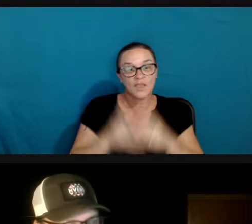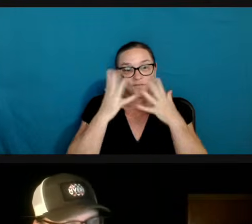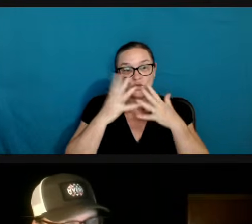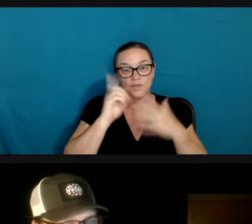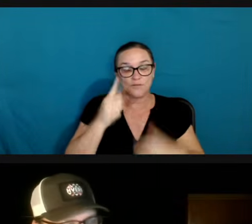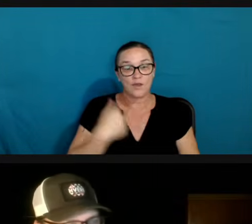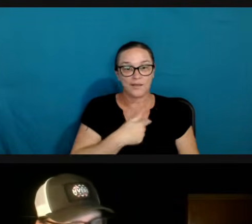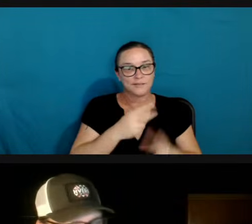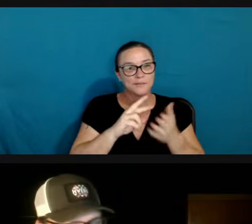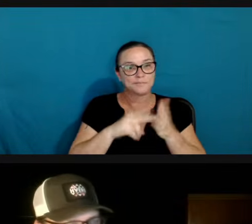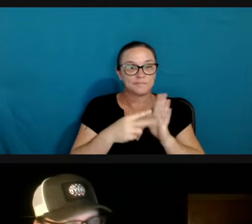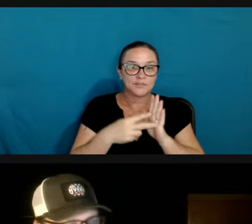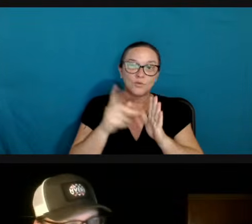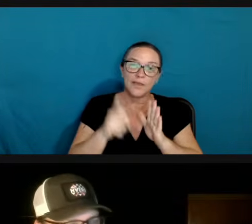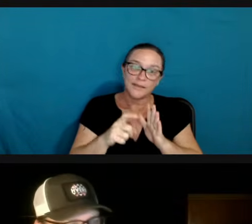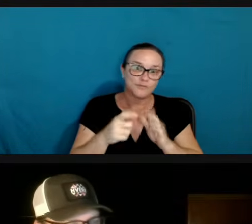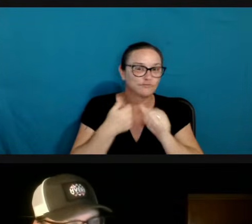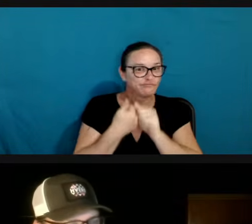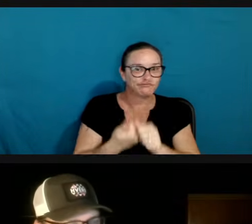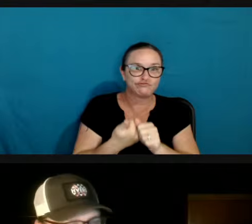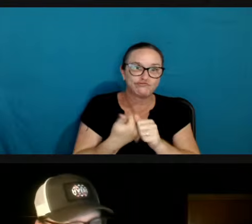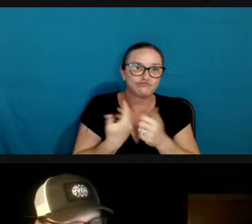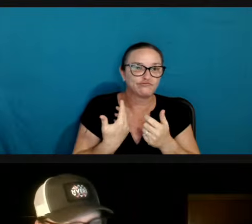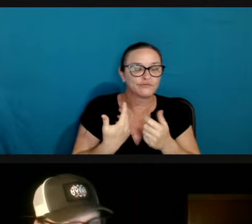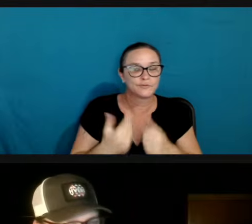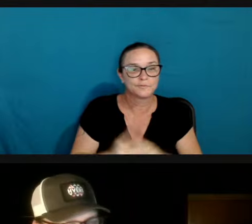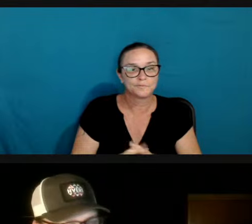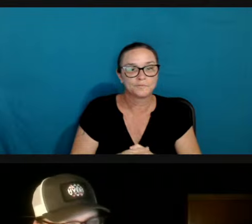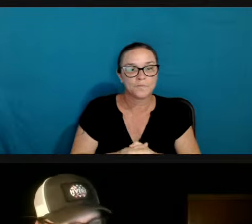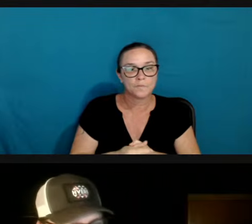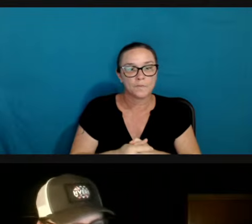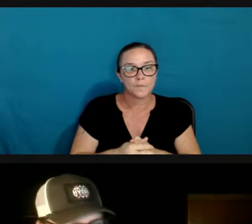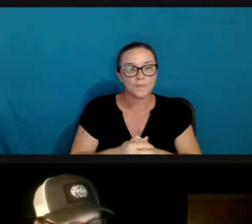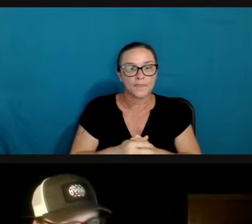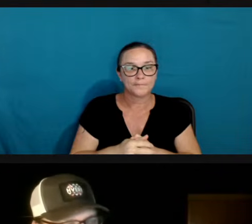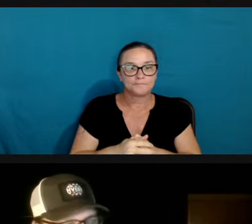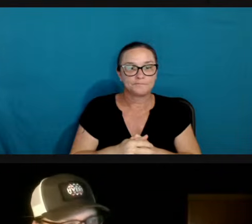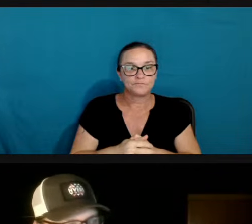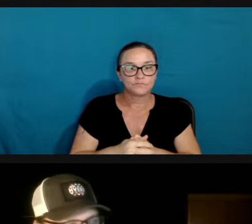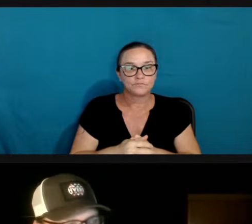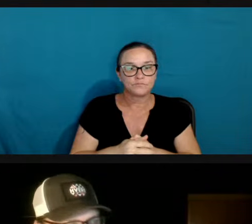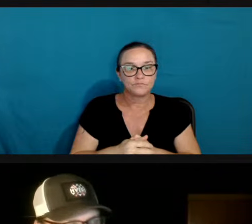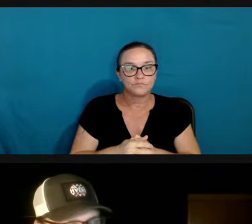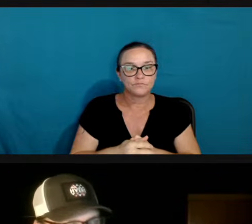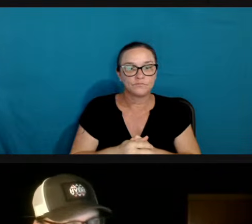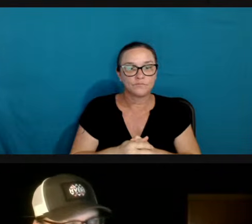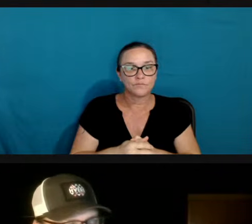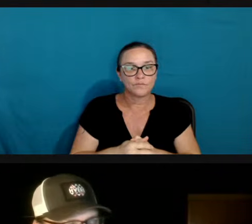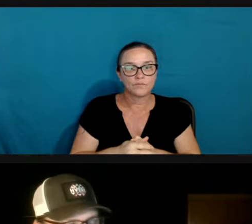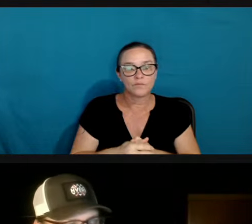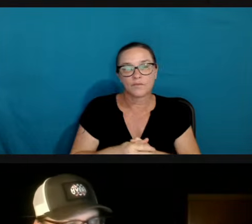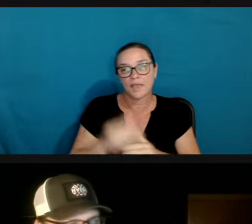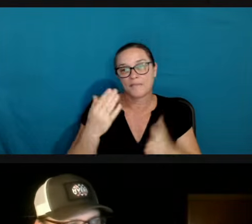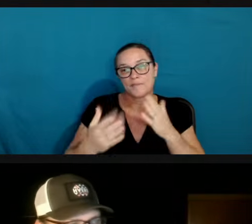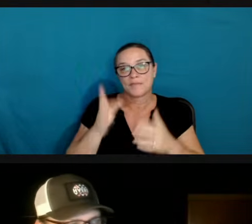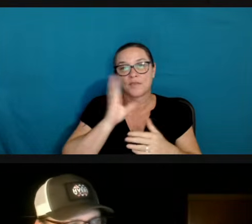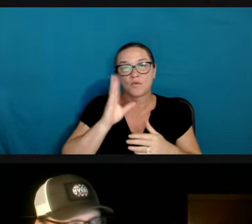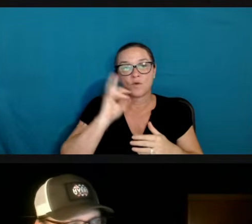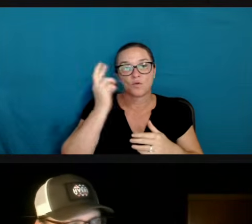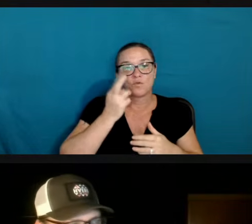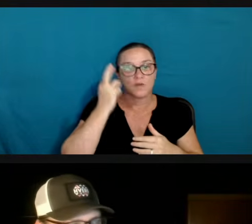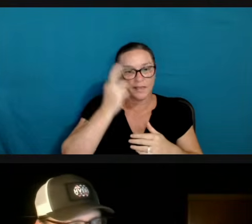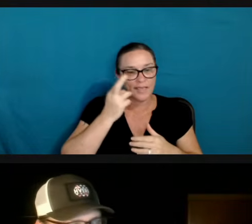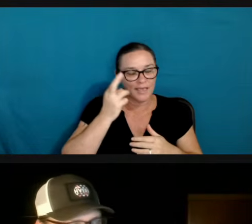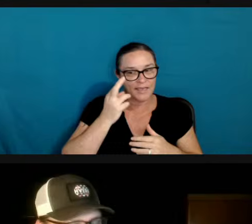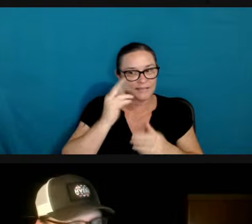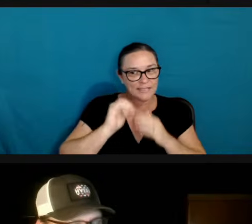keep doing this kind of thing, or hopefully someday get them to come on here and realize that they can do it a little different too. Have them tell us directly what's going